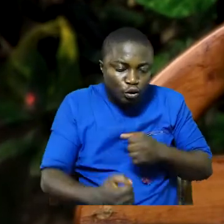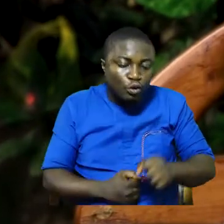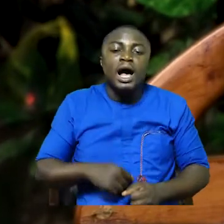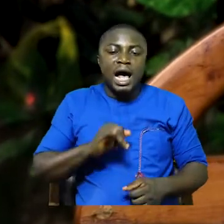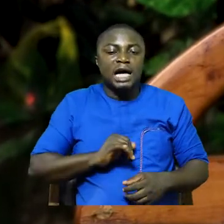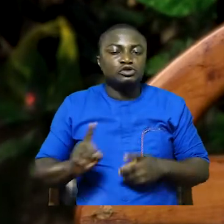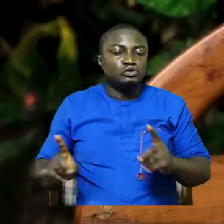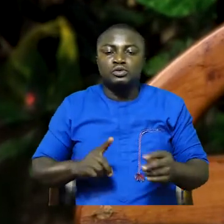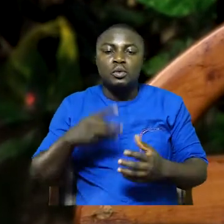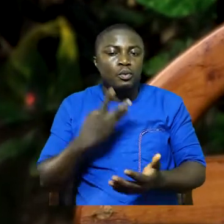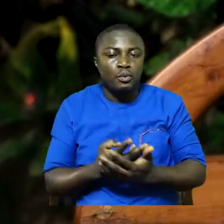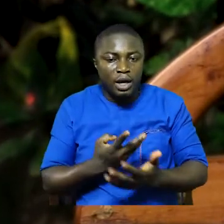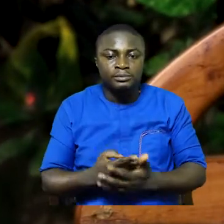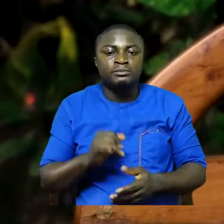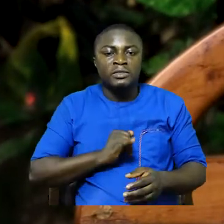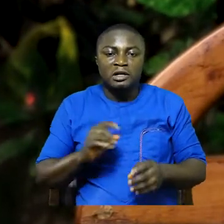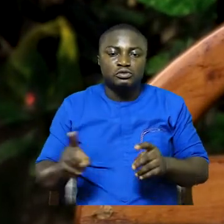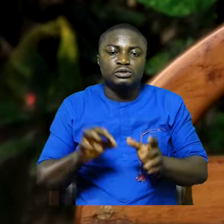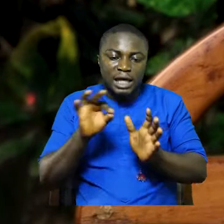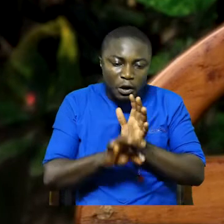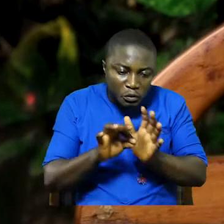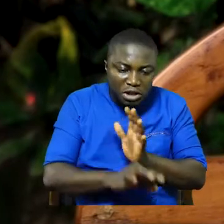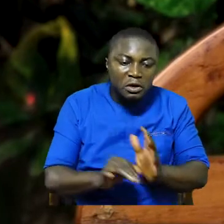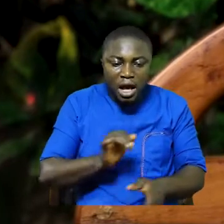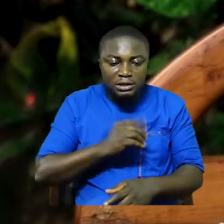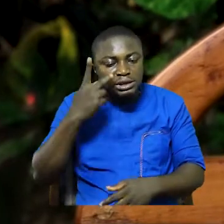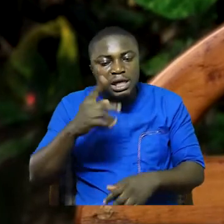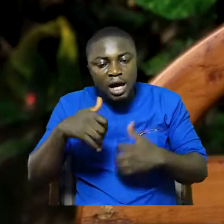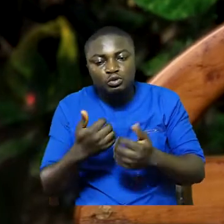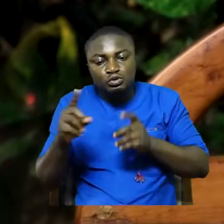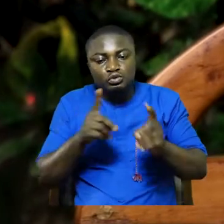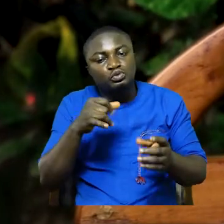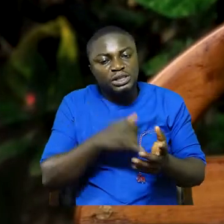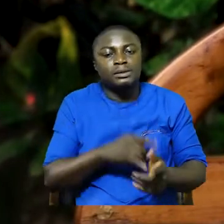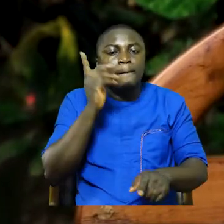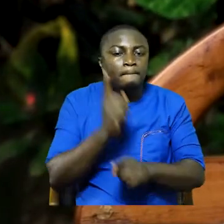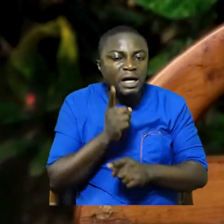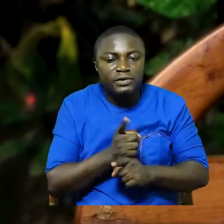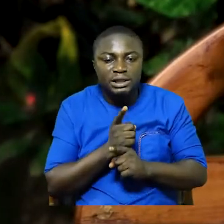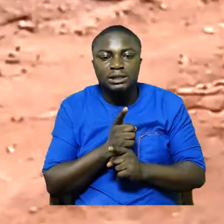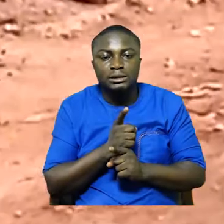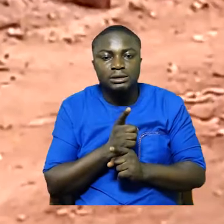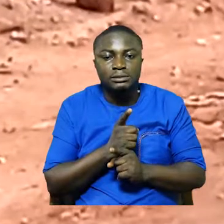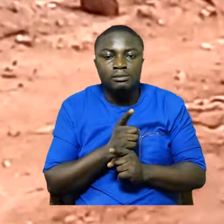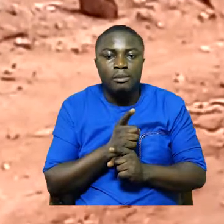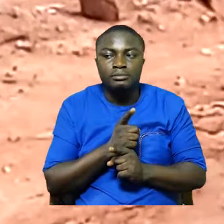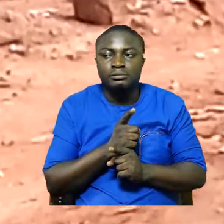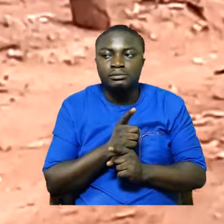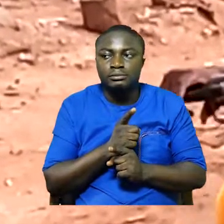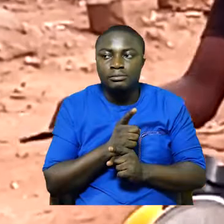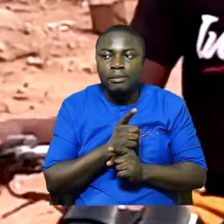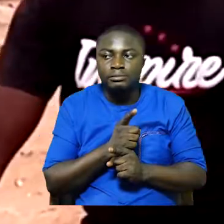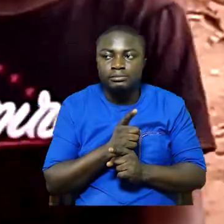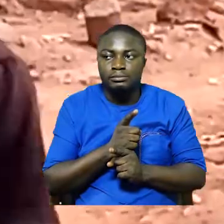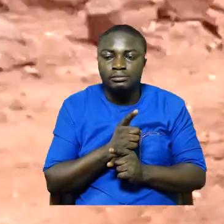with, I find it weird because I've done the calculation and I know how to go about it and get it done.